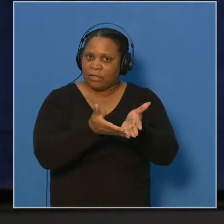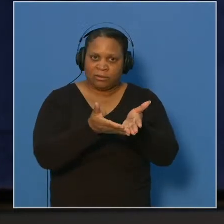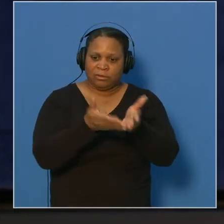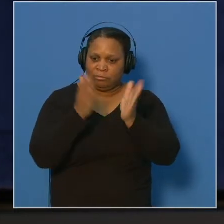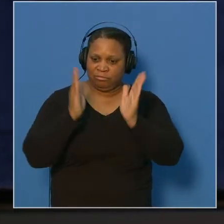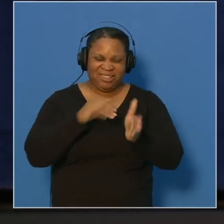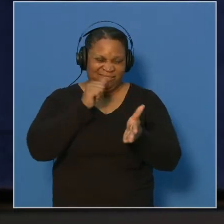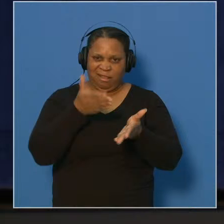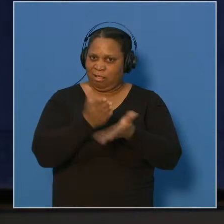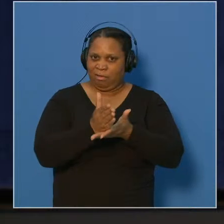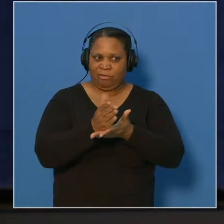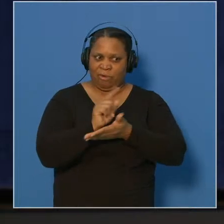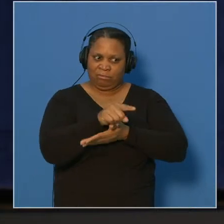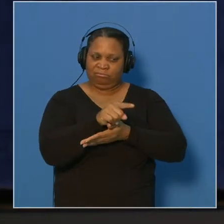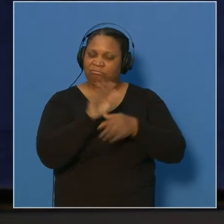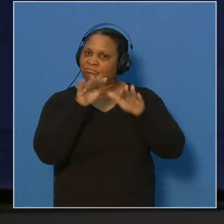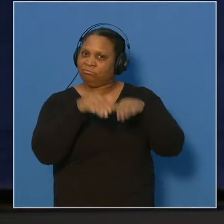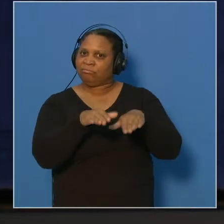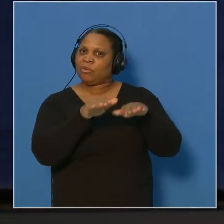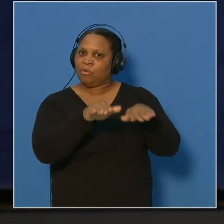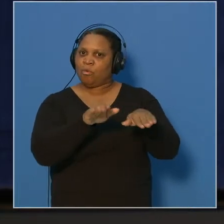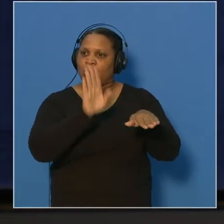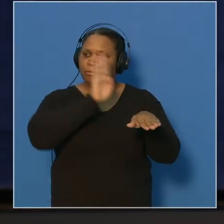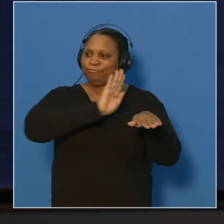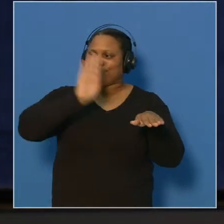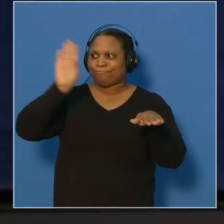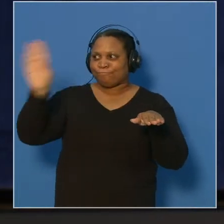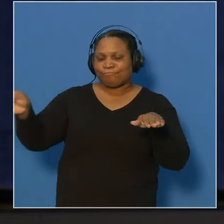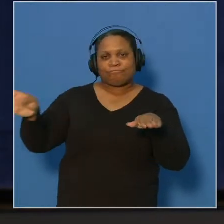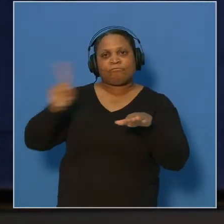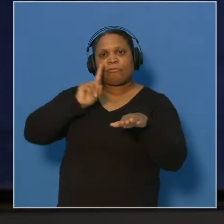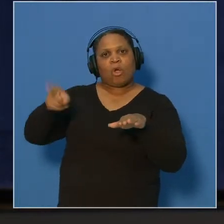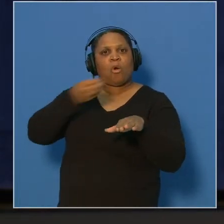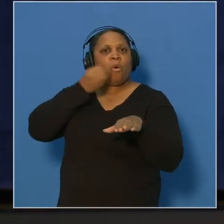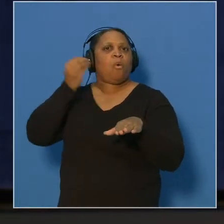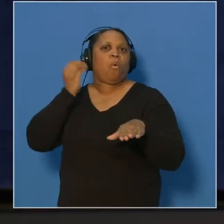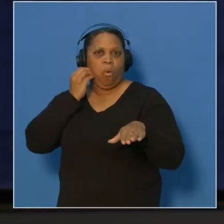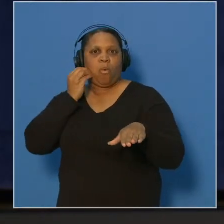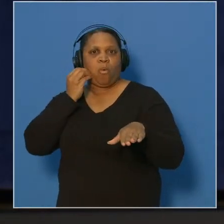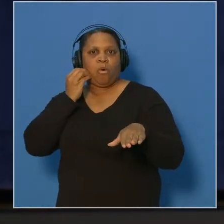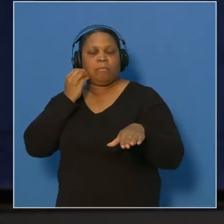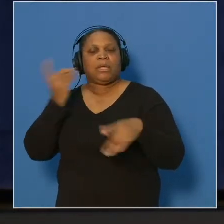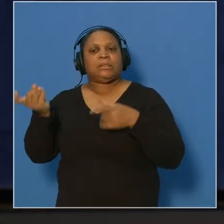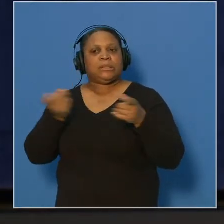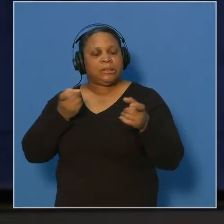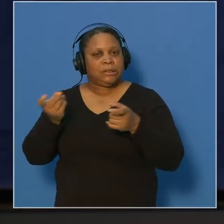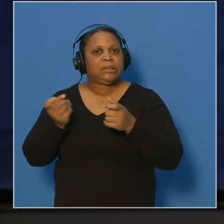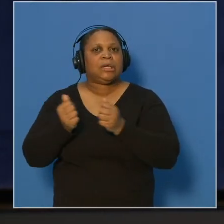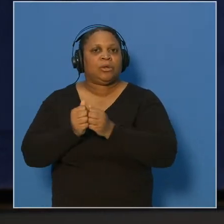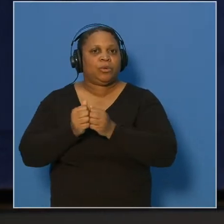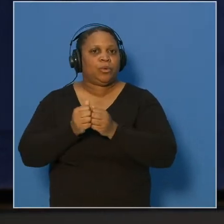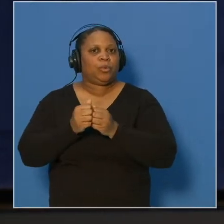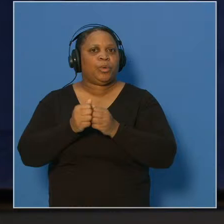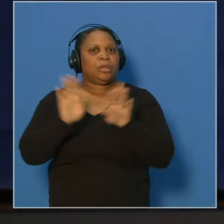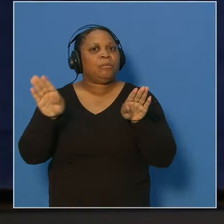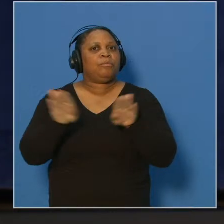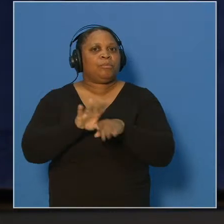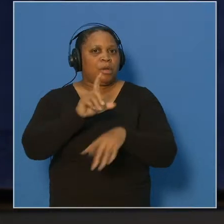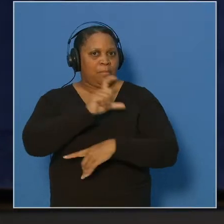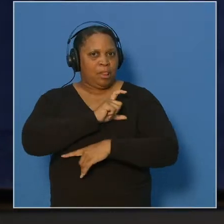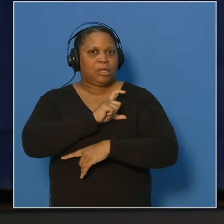not authorized to be on the water will be redirected home and may, in certain cases, be dealt with by the Bermuda Police